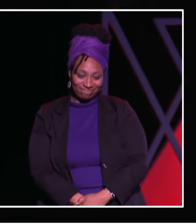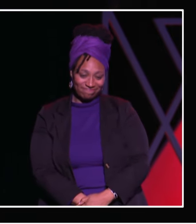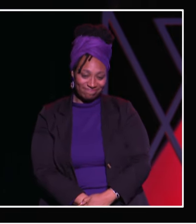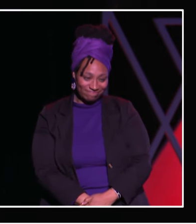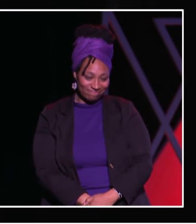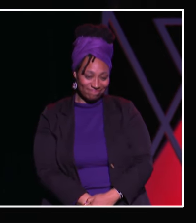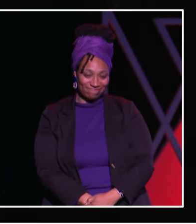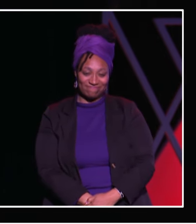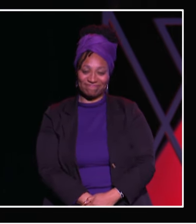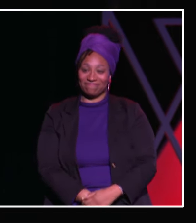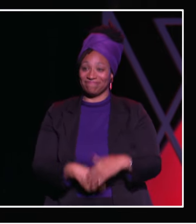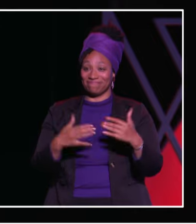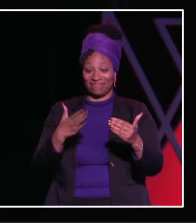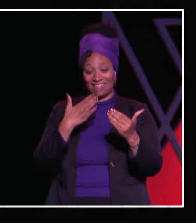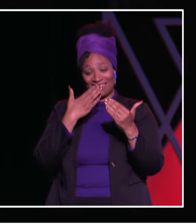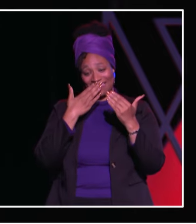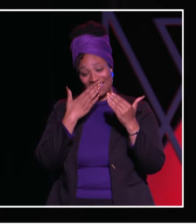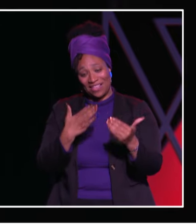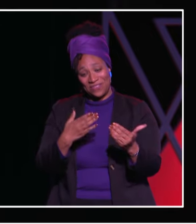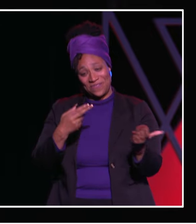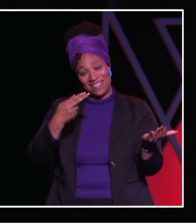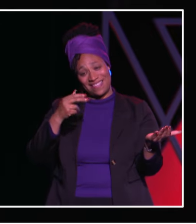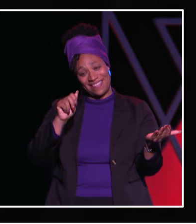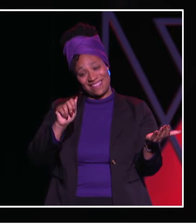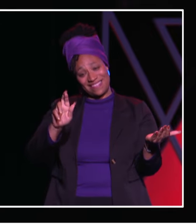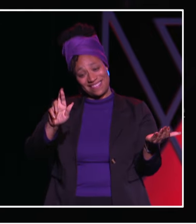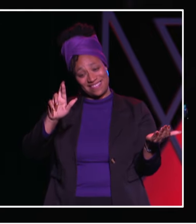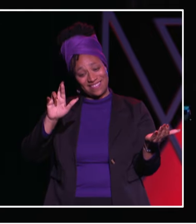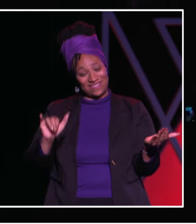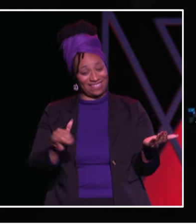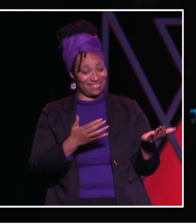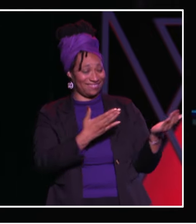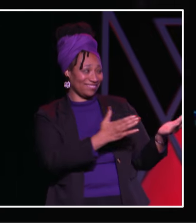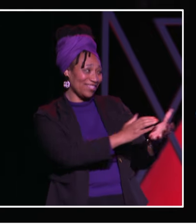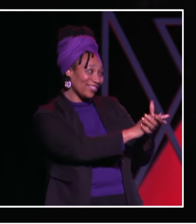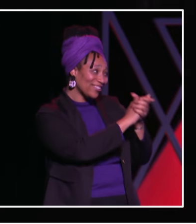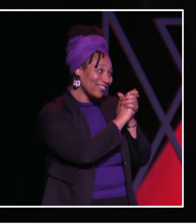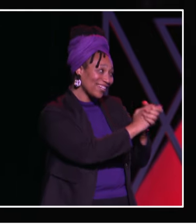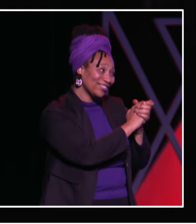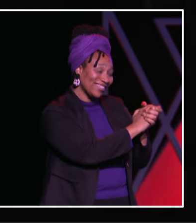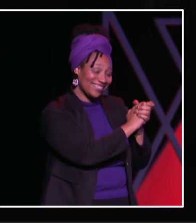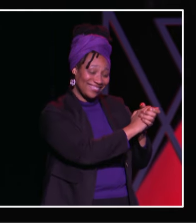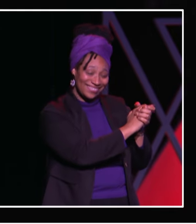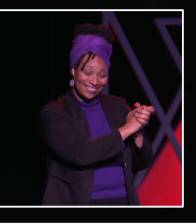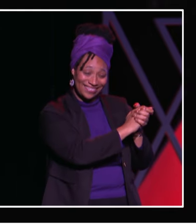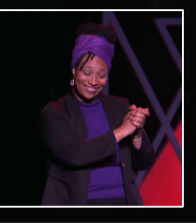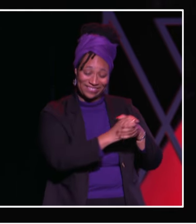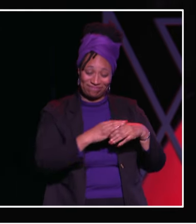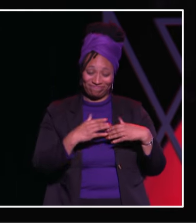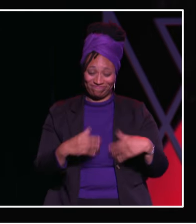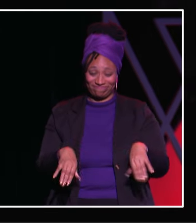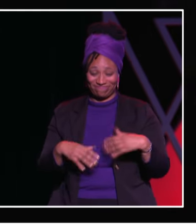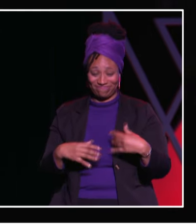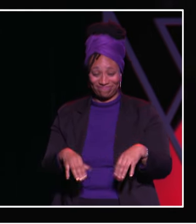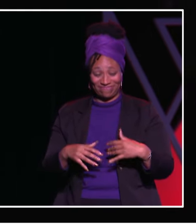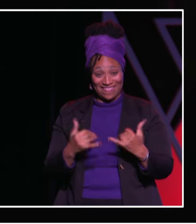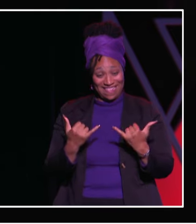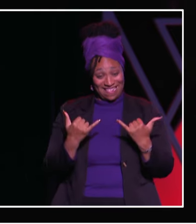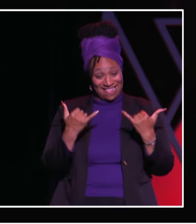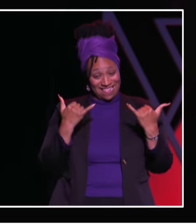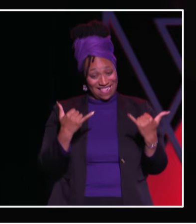Thank you, Harry, and congratulations once again. And now I have the honor of